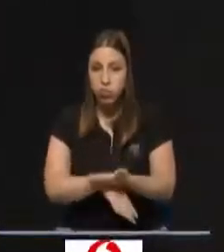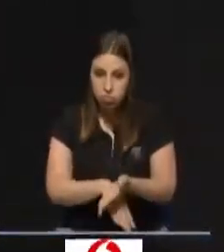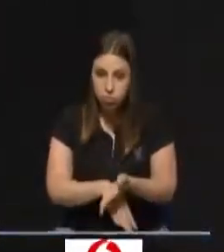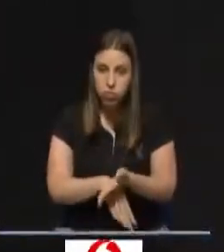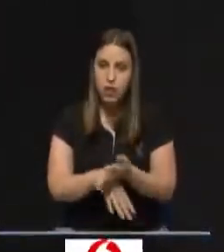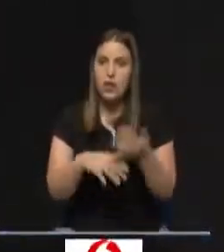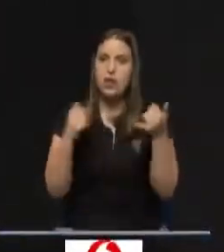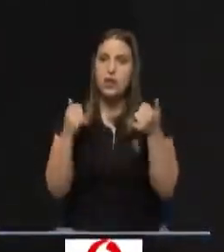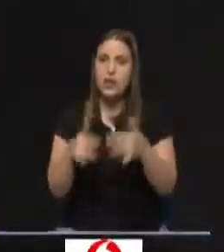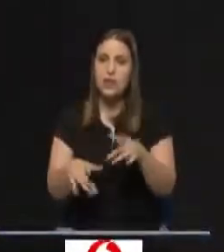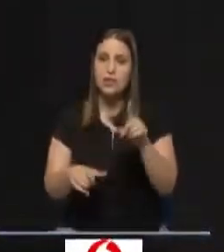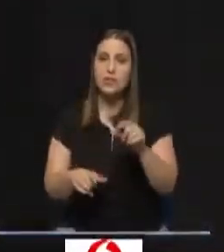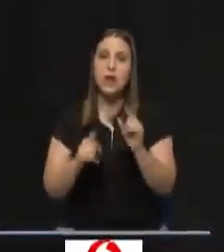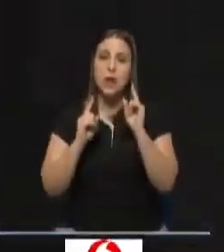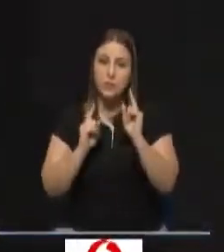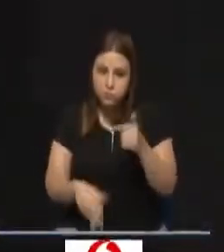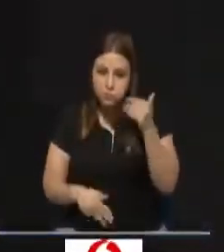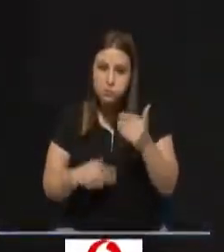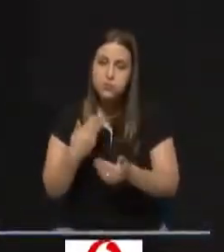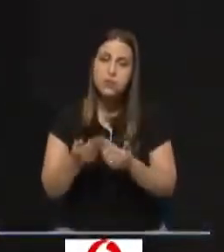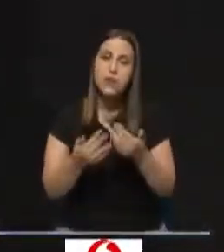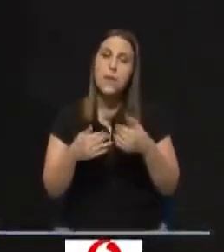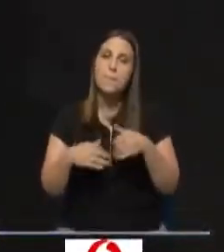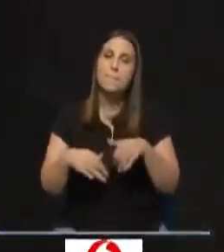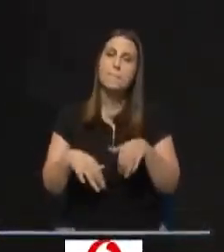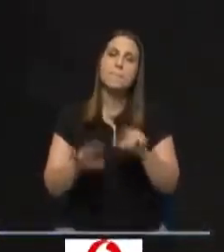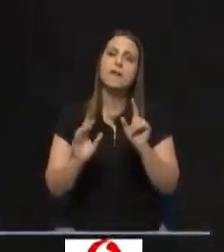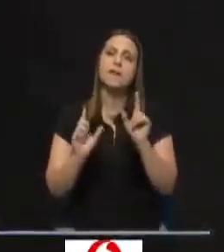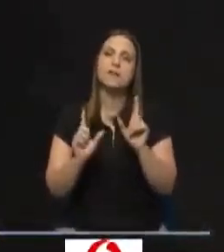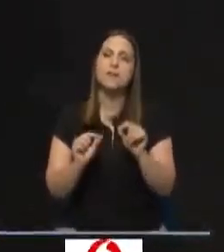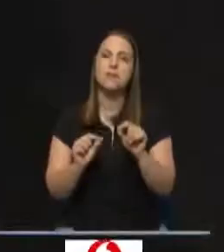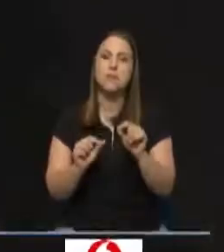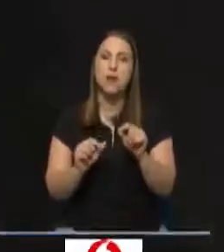whole delay in the beginning.